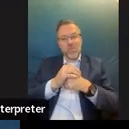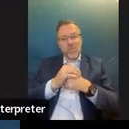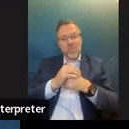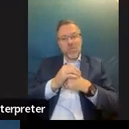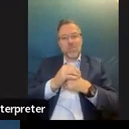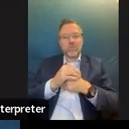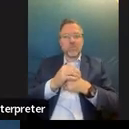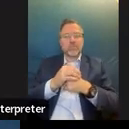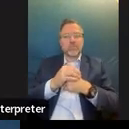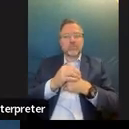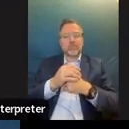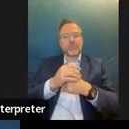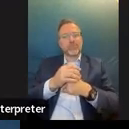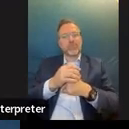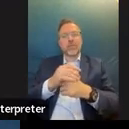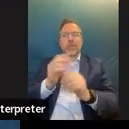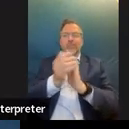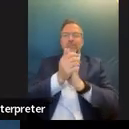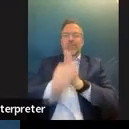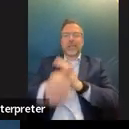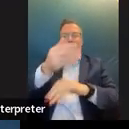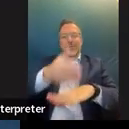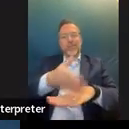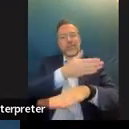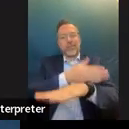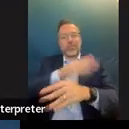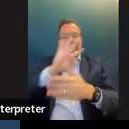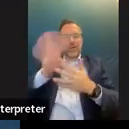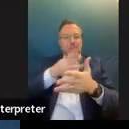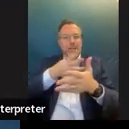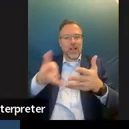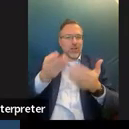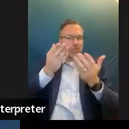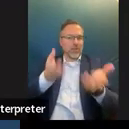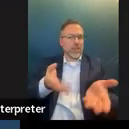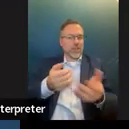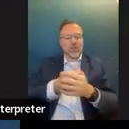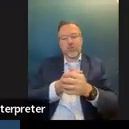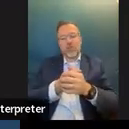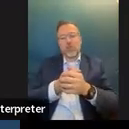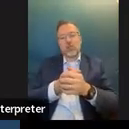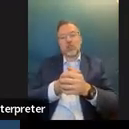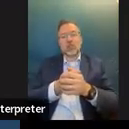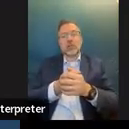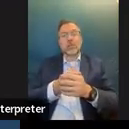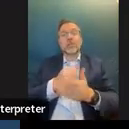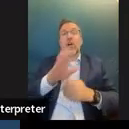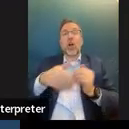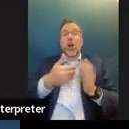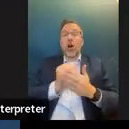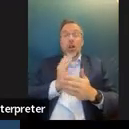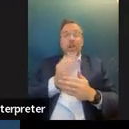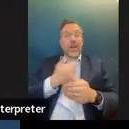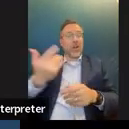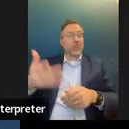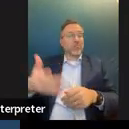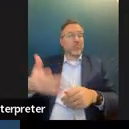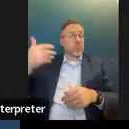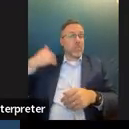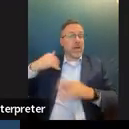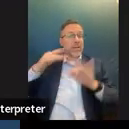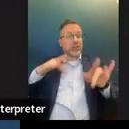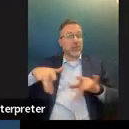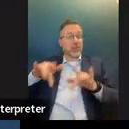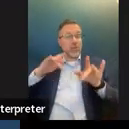Professional development calendar is at the top here. The link for all of our recordings and PowerPoints is that